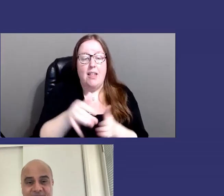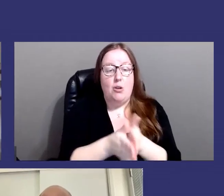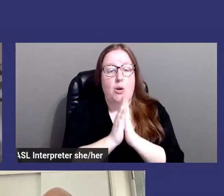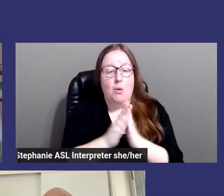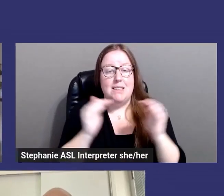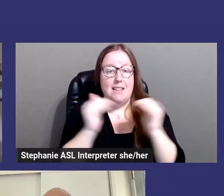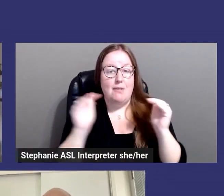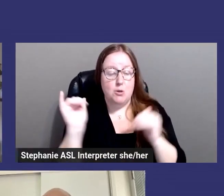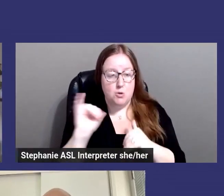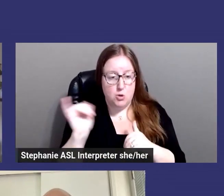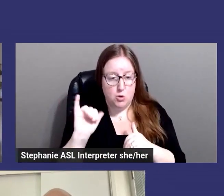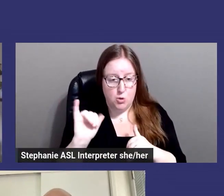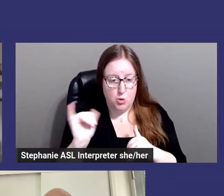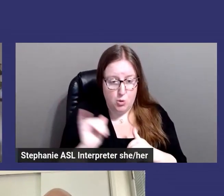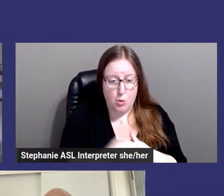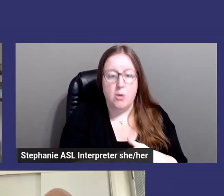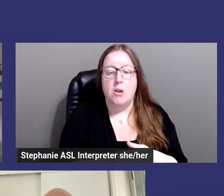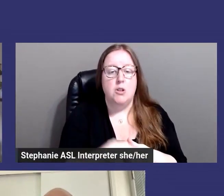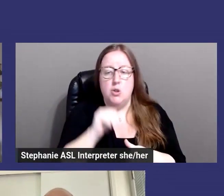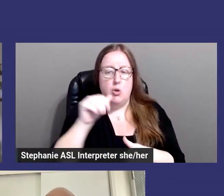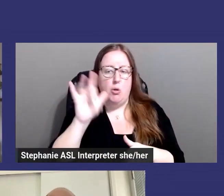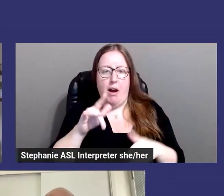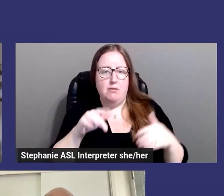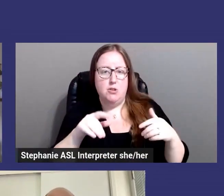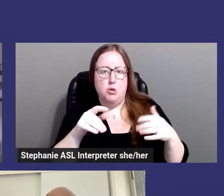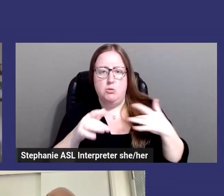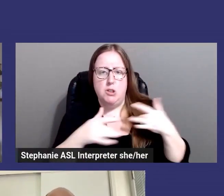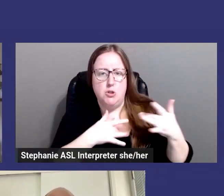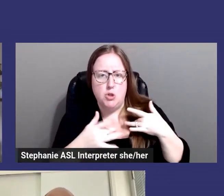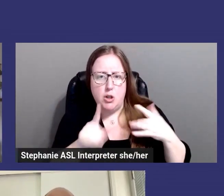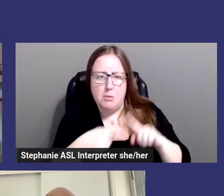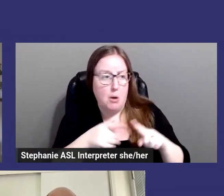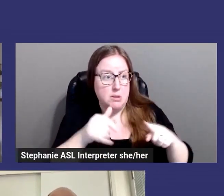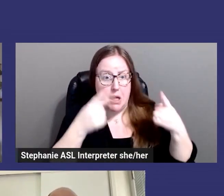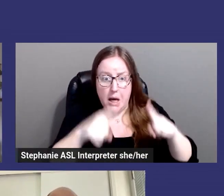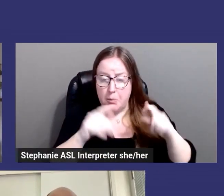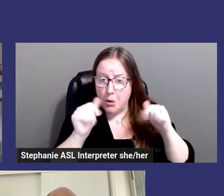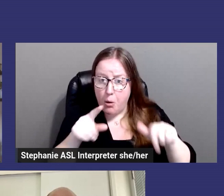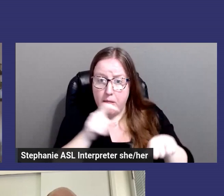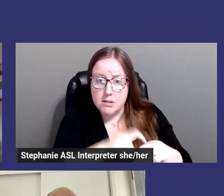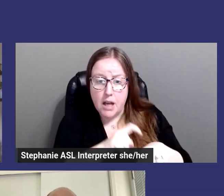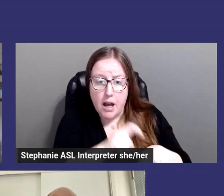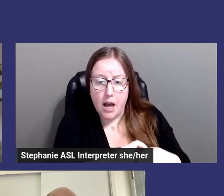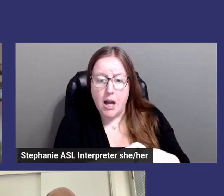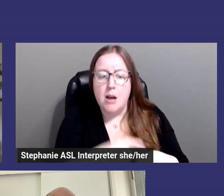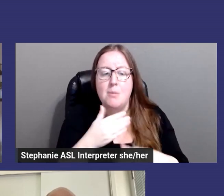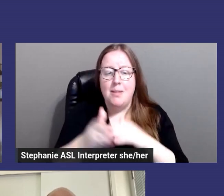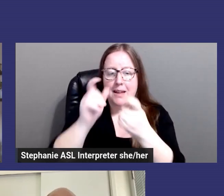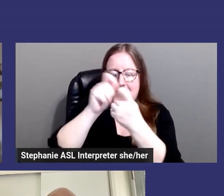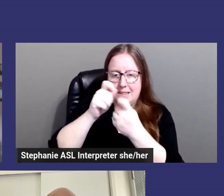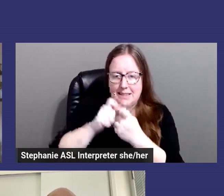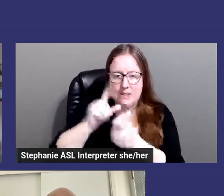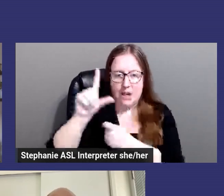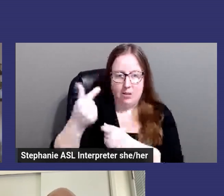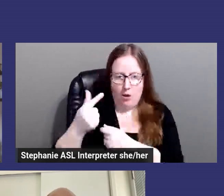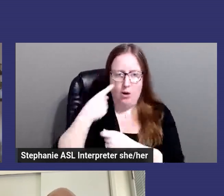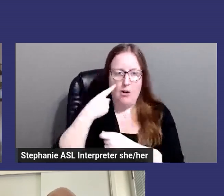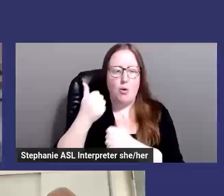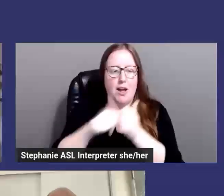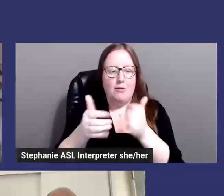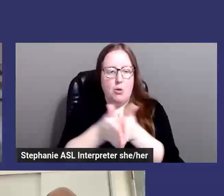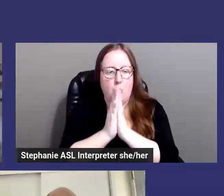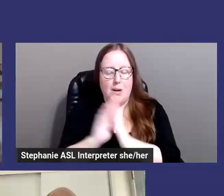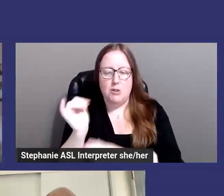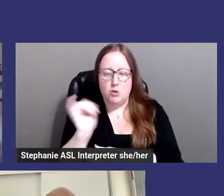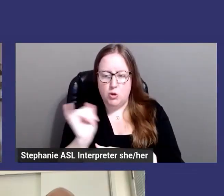So now you don't have to worry about, hey, is this happening all the time? And then you get detailed logs for every request as well for